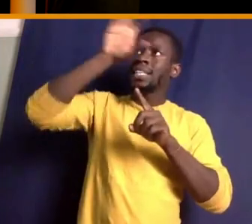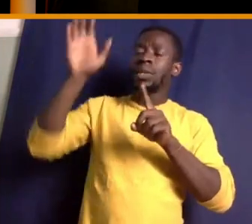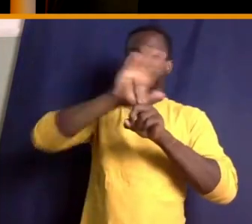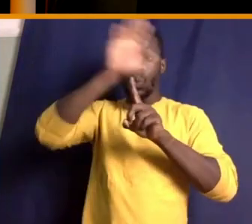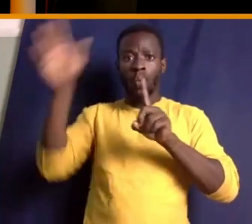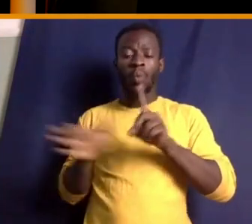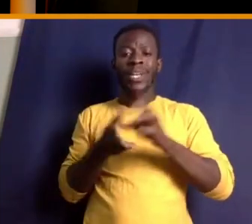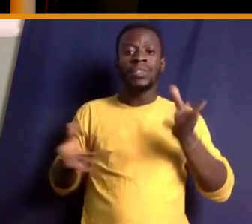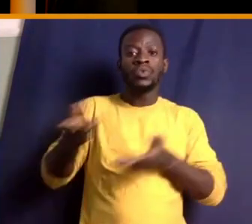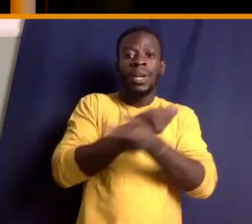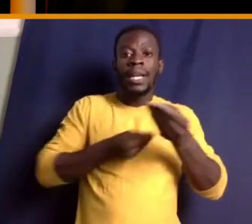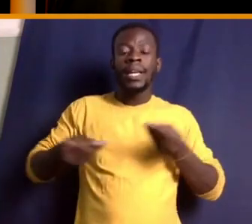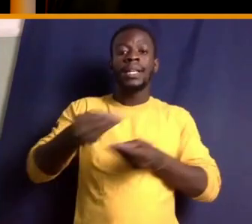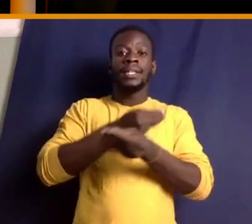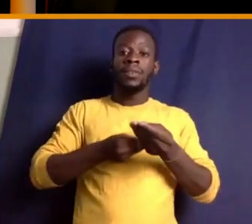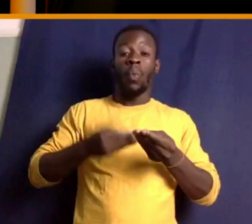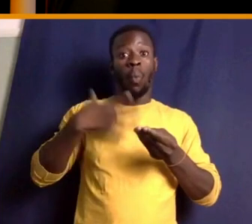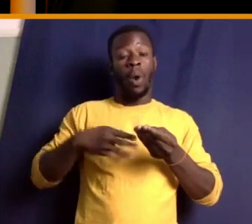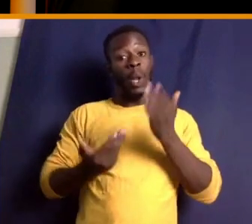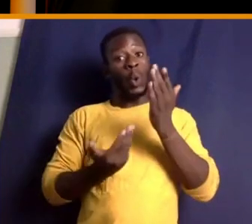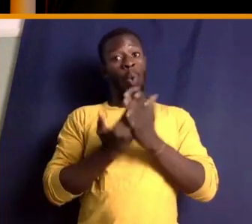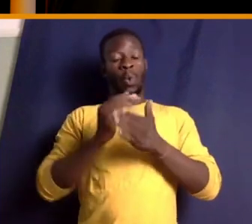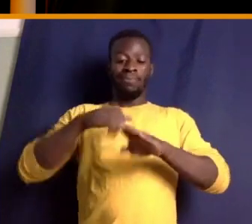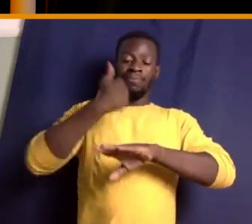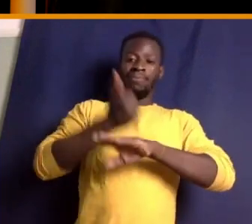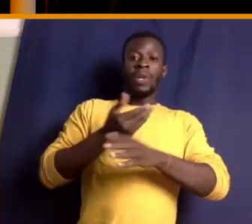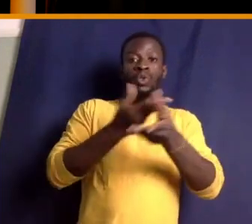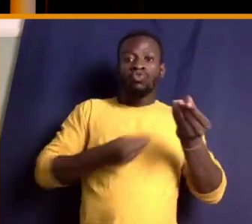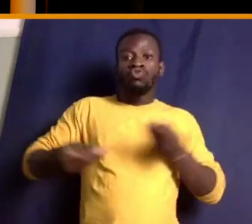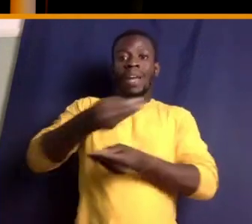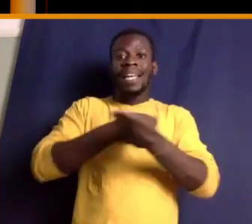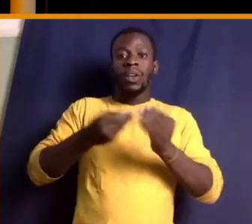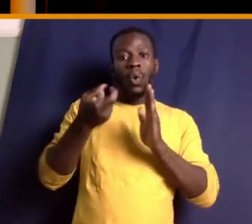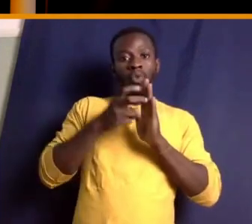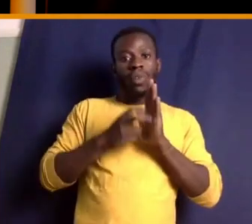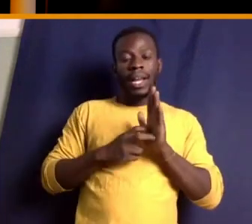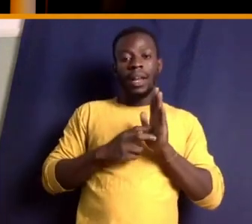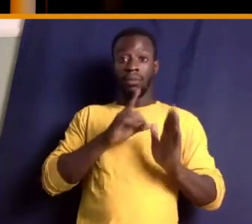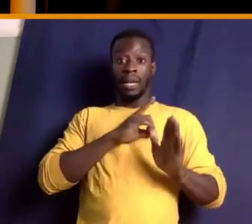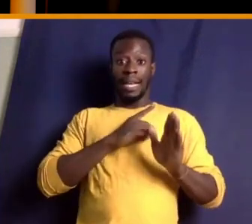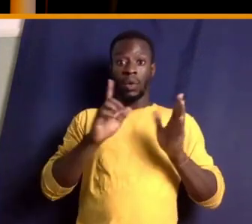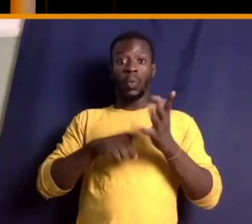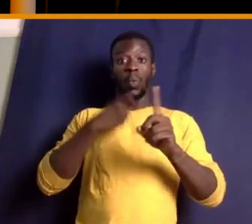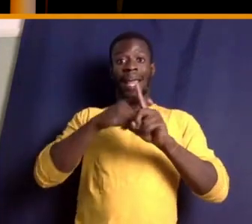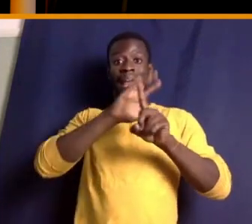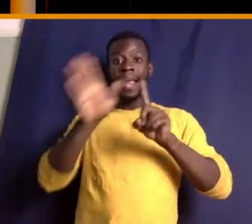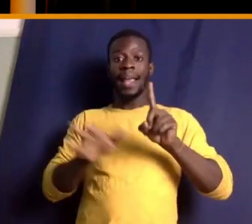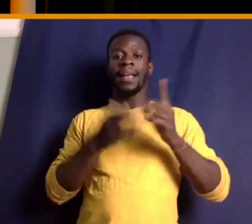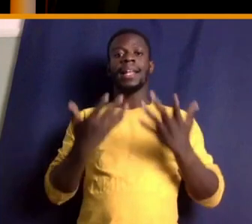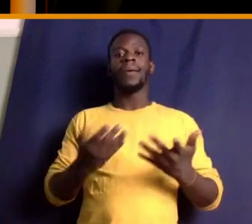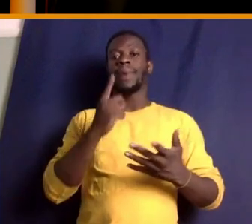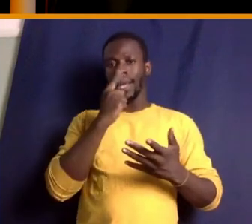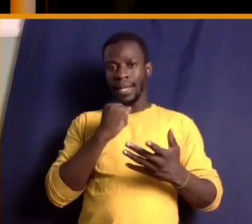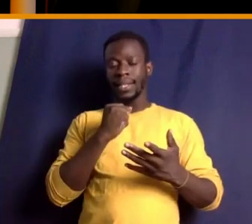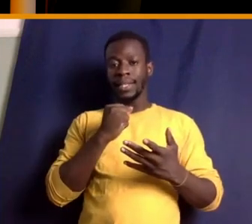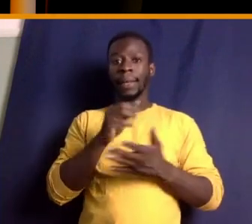raced to chalk up a number of trade deals, mostly to flaunt the fact that the UK now has the ability to do so. The vast majority of these have been